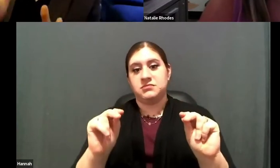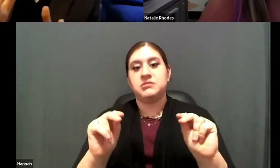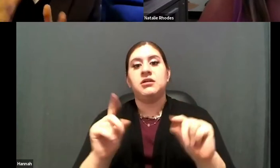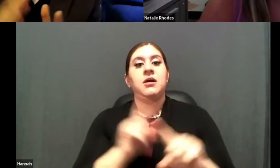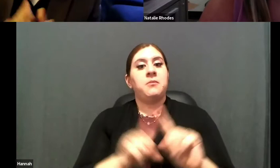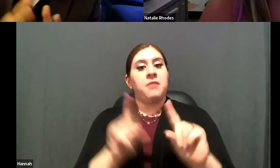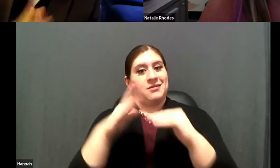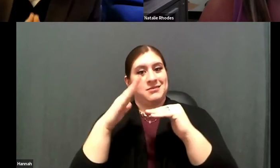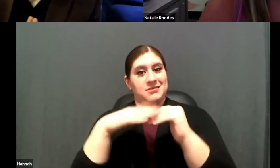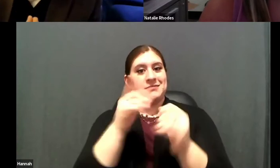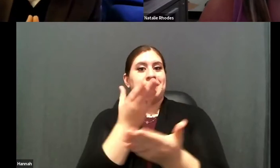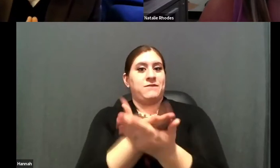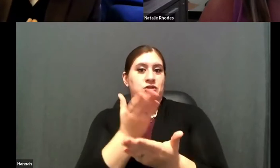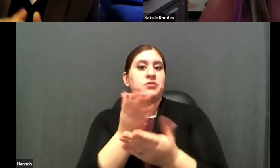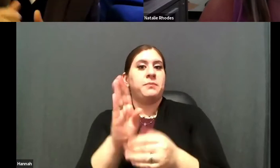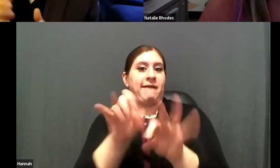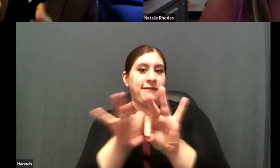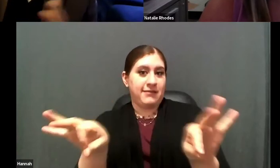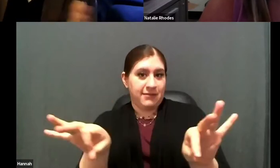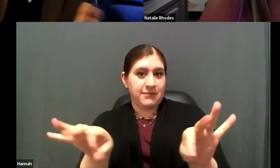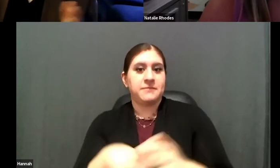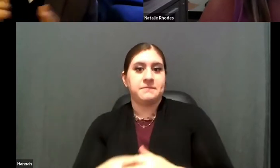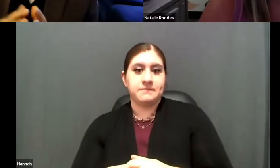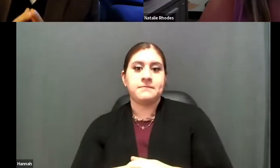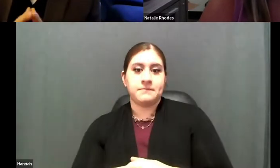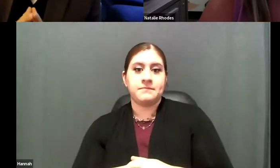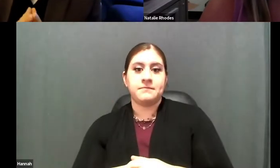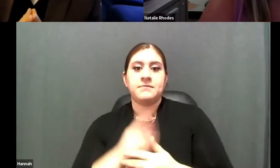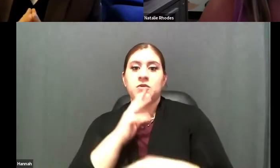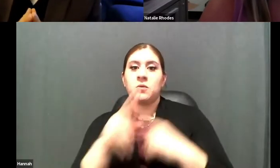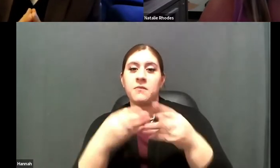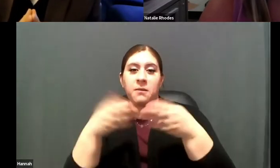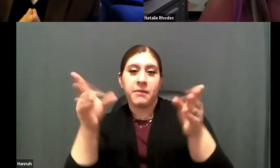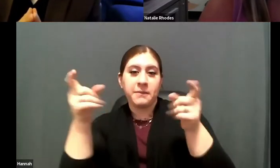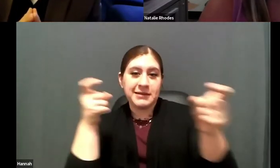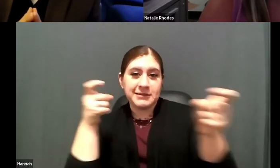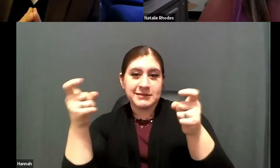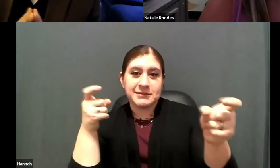but at least a conferred bachelor's degree. You know, when you're talking about public administration,